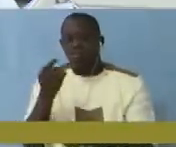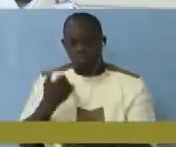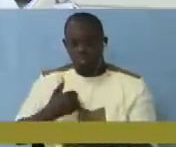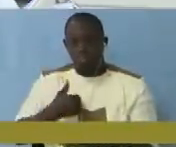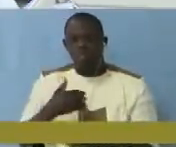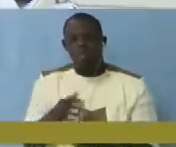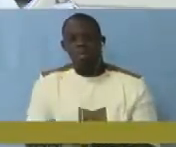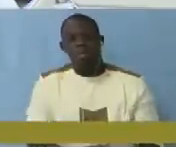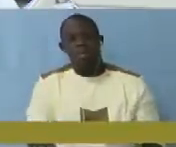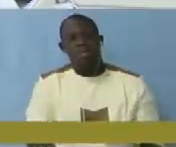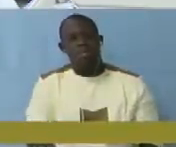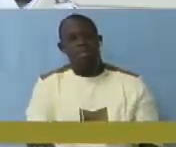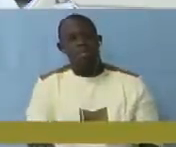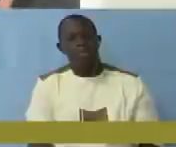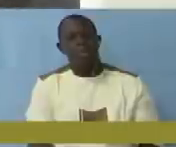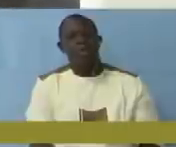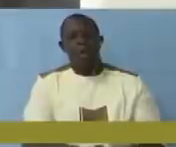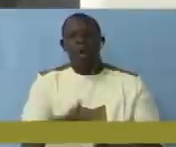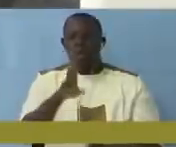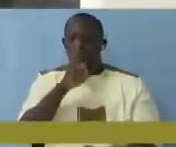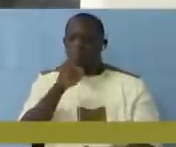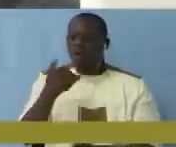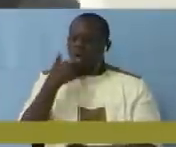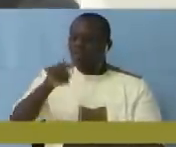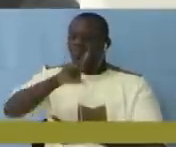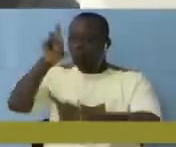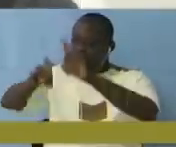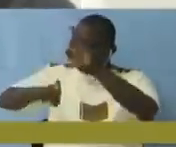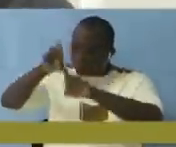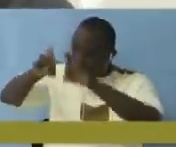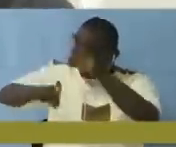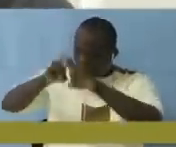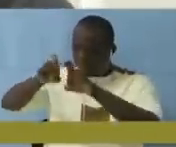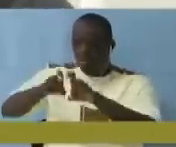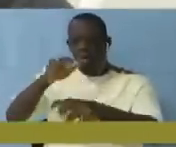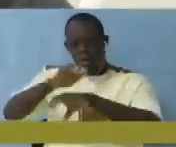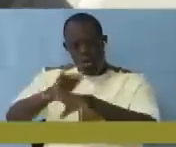Process them like? Who would interview them, who would interrogate them.